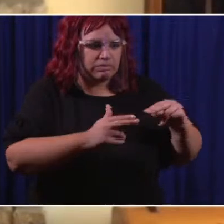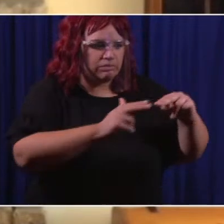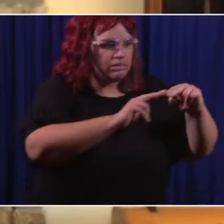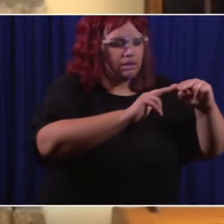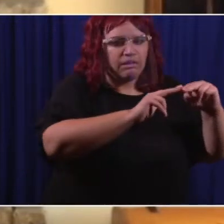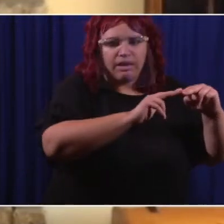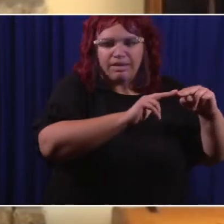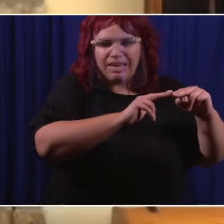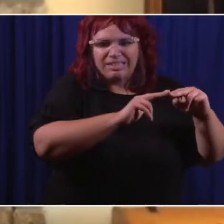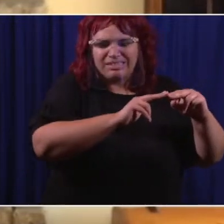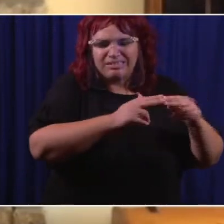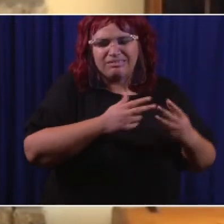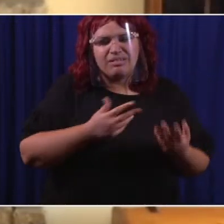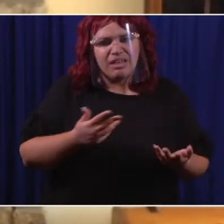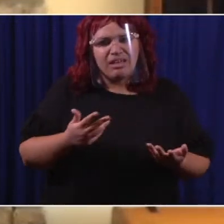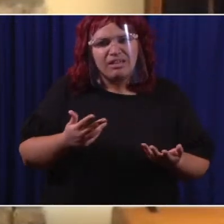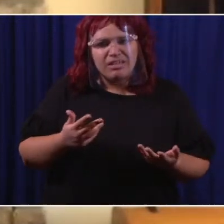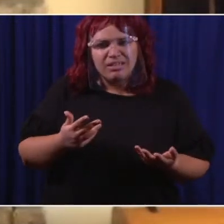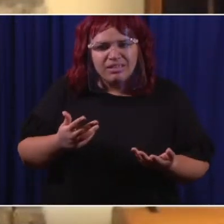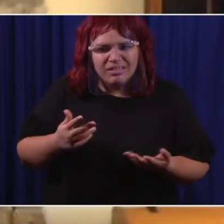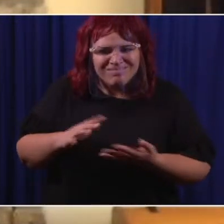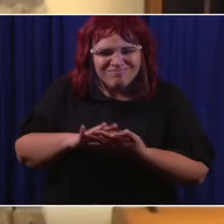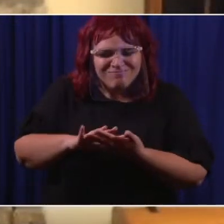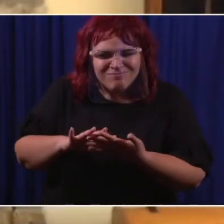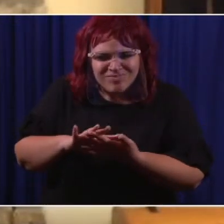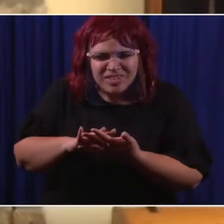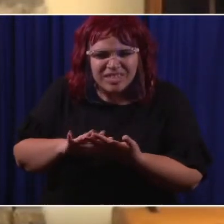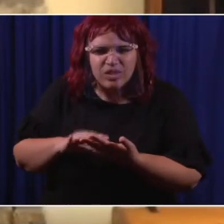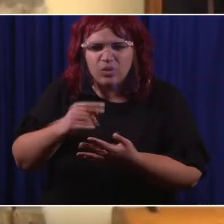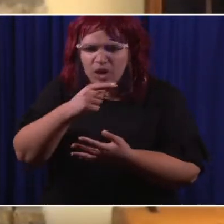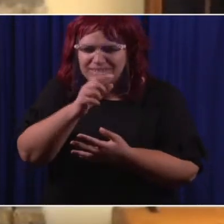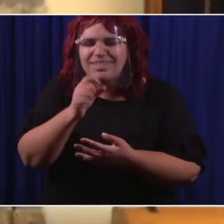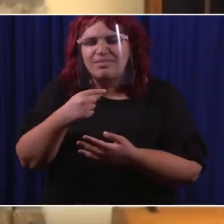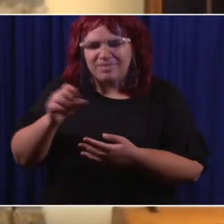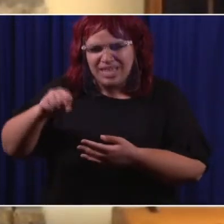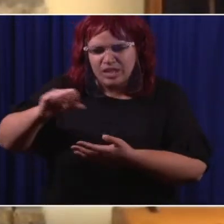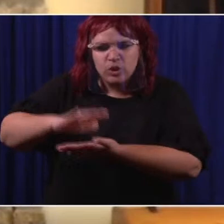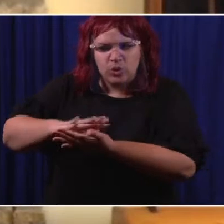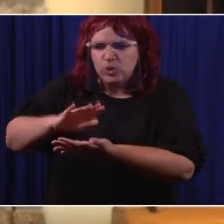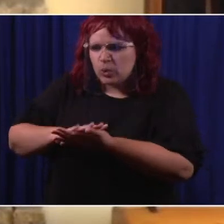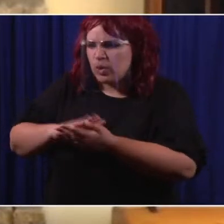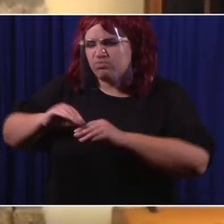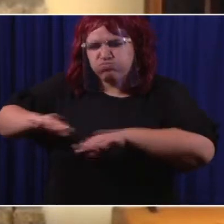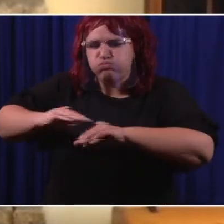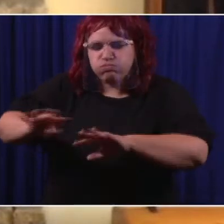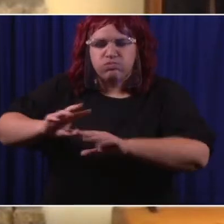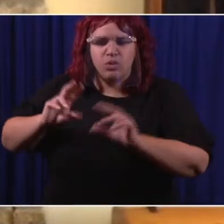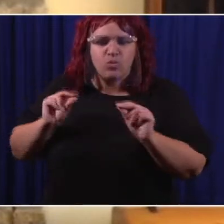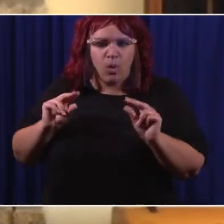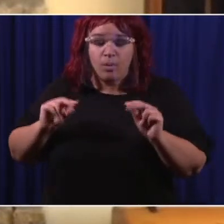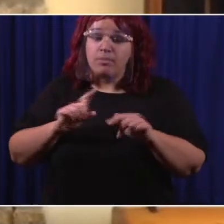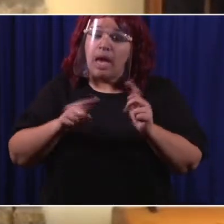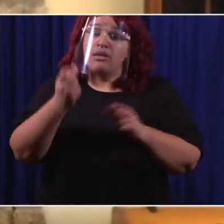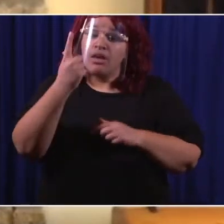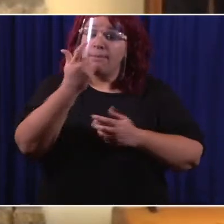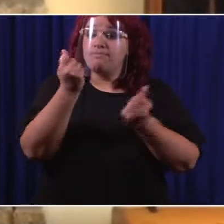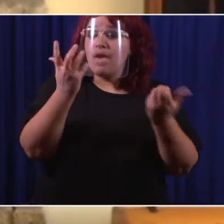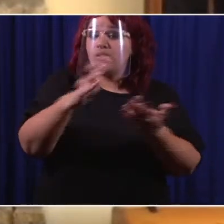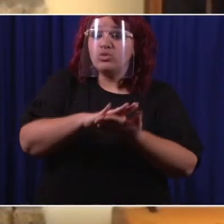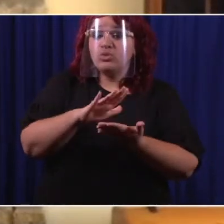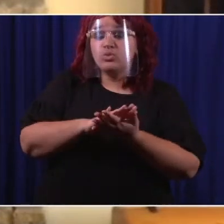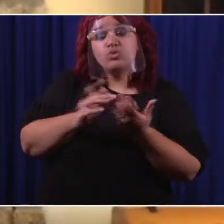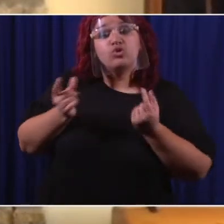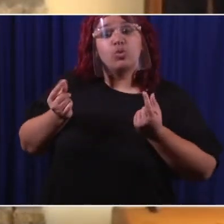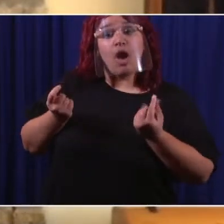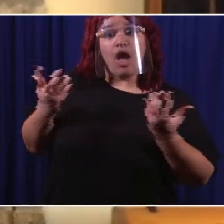are not environments that lead to a lot of spread. Yet many school districts are using the color-coded map, which includes